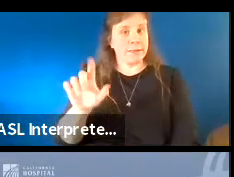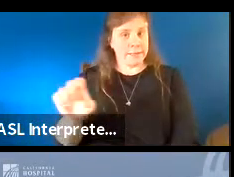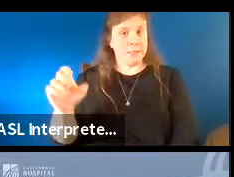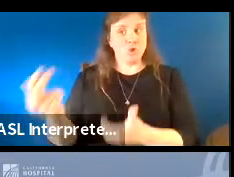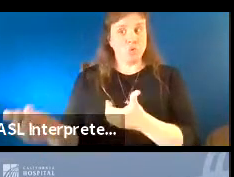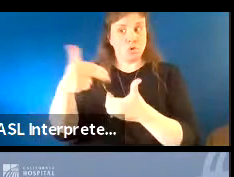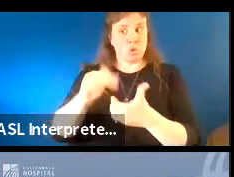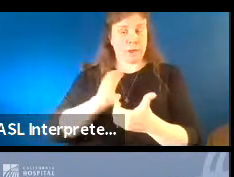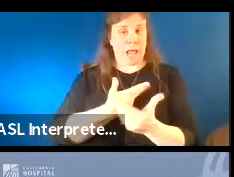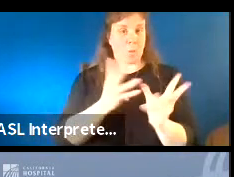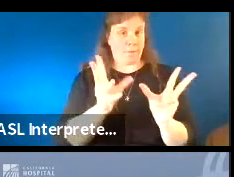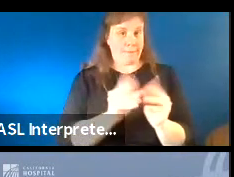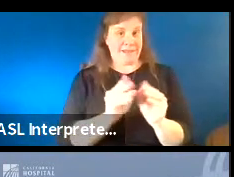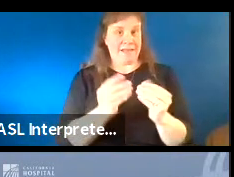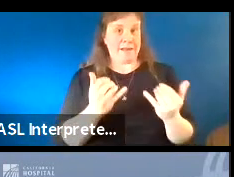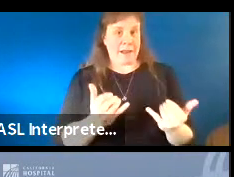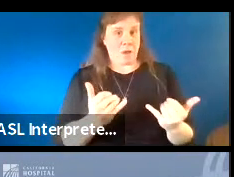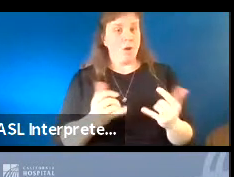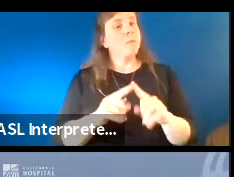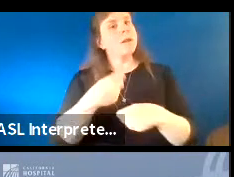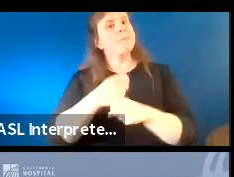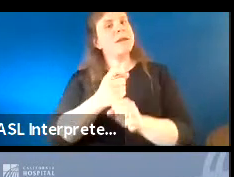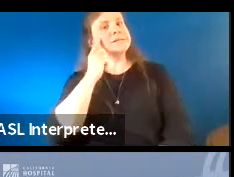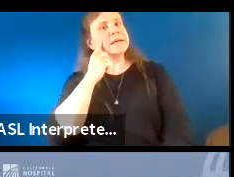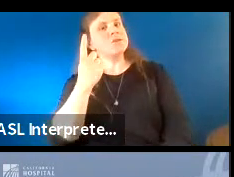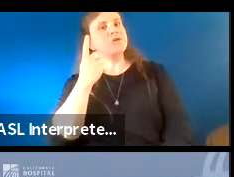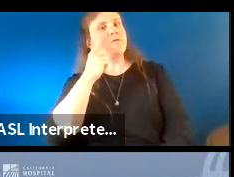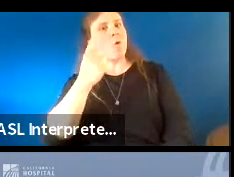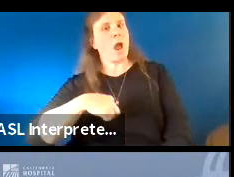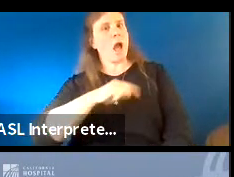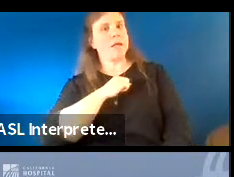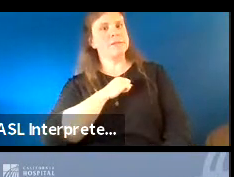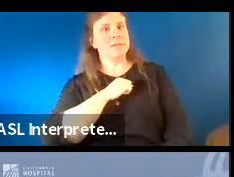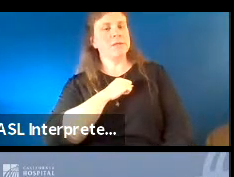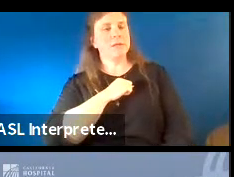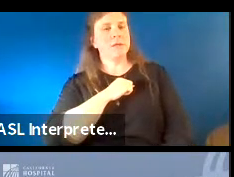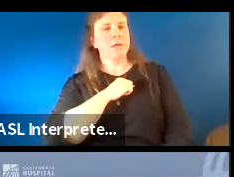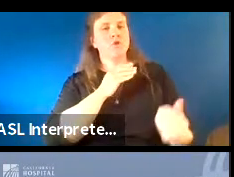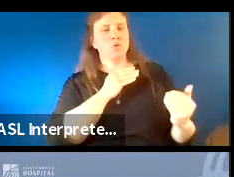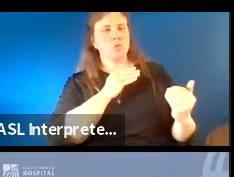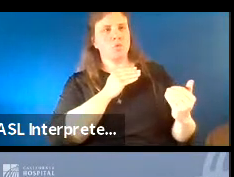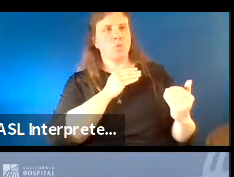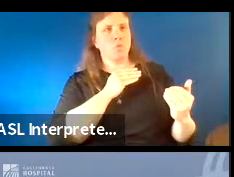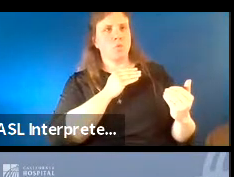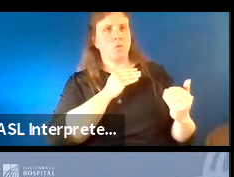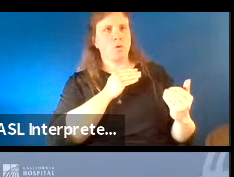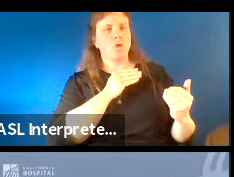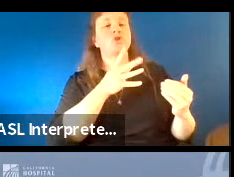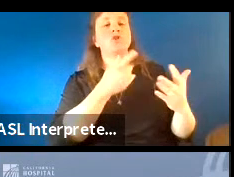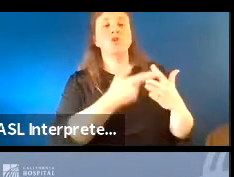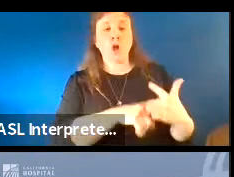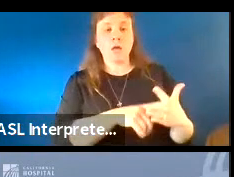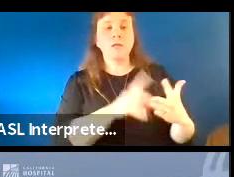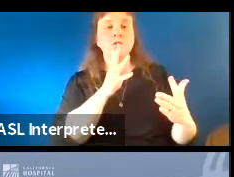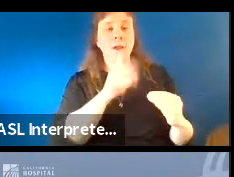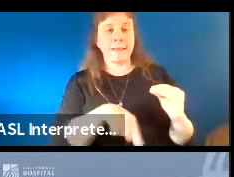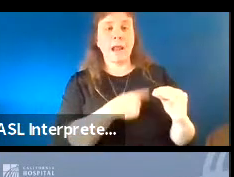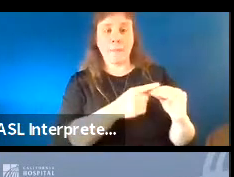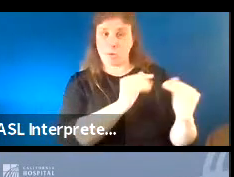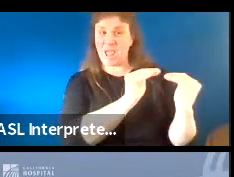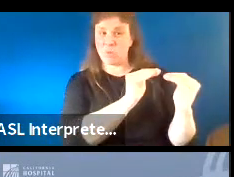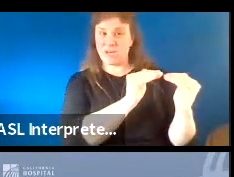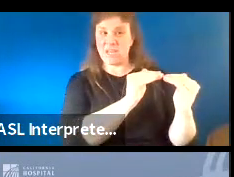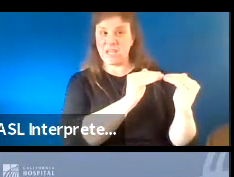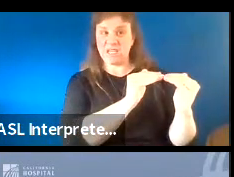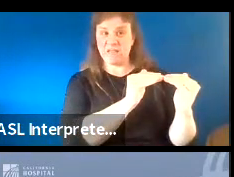it might make sense actually for us to move forward to our conversation about equity so that we